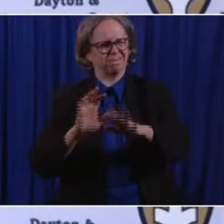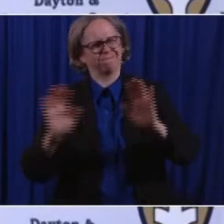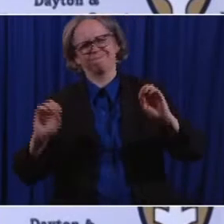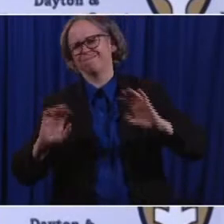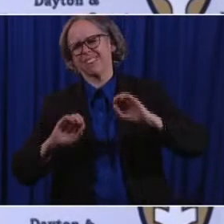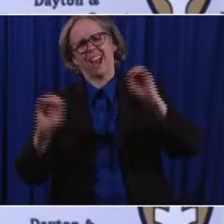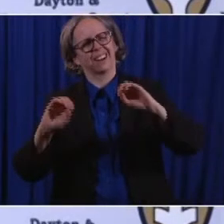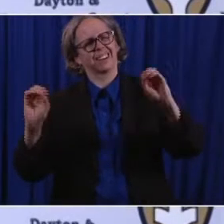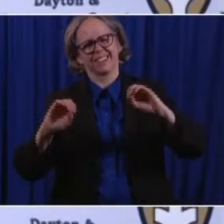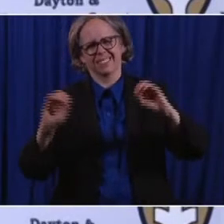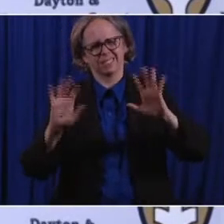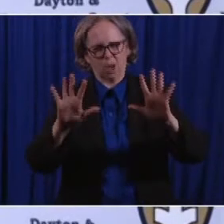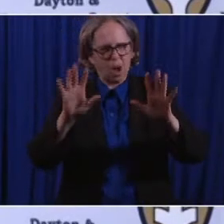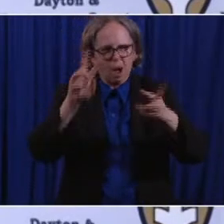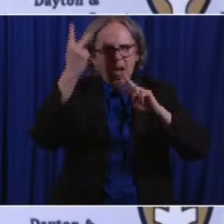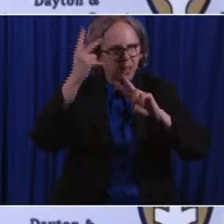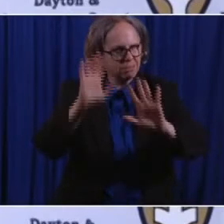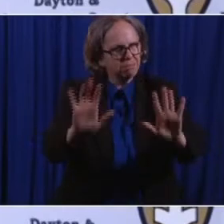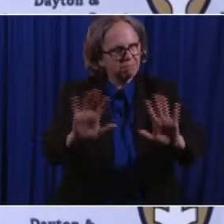the facts